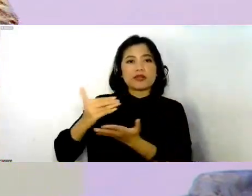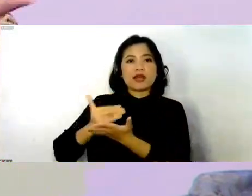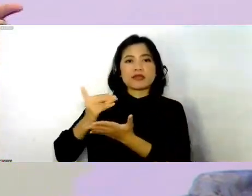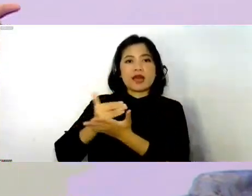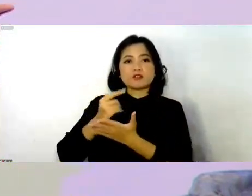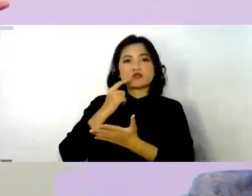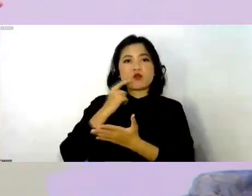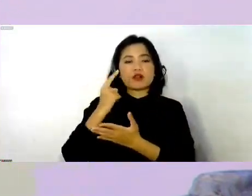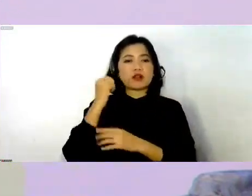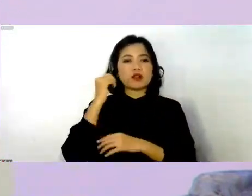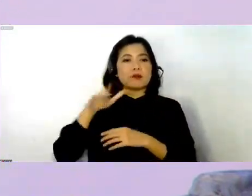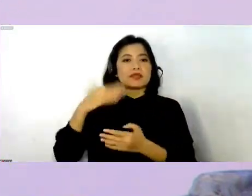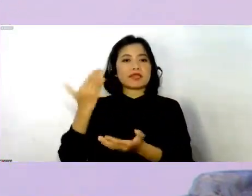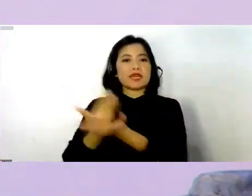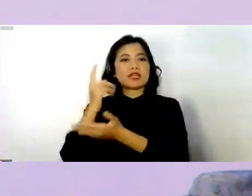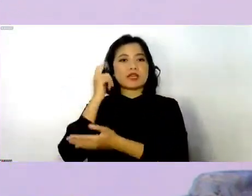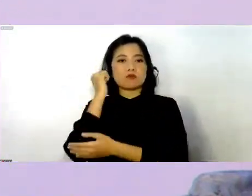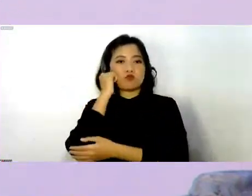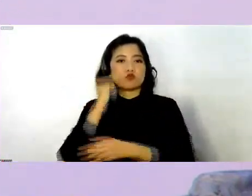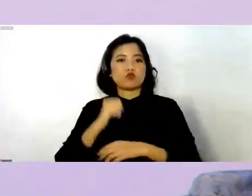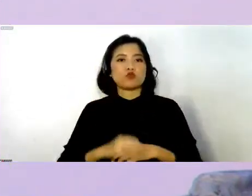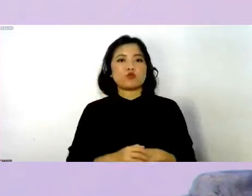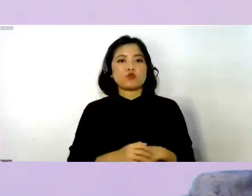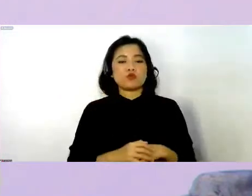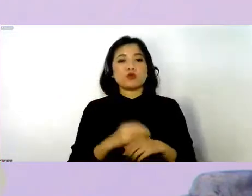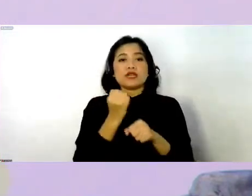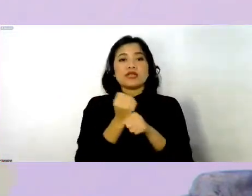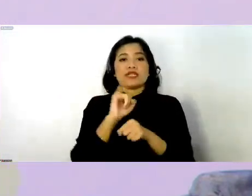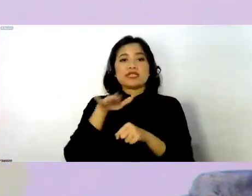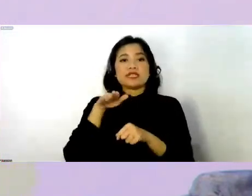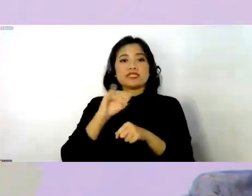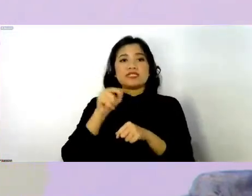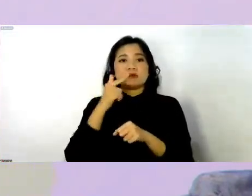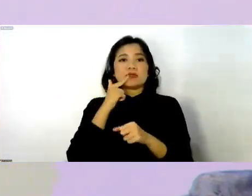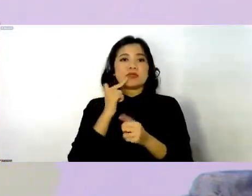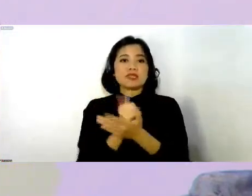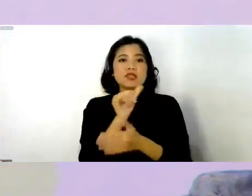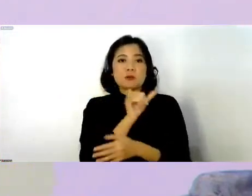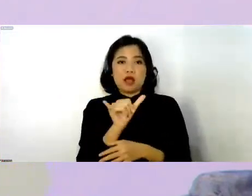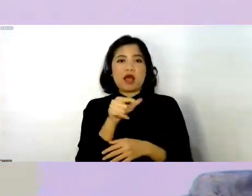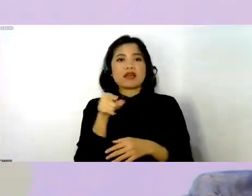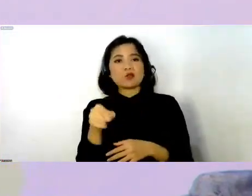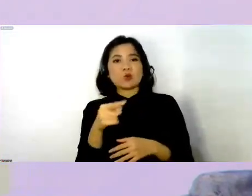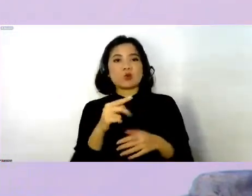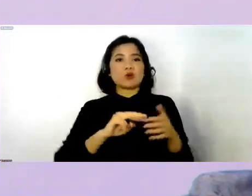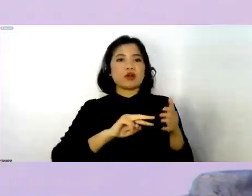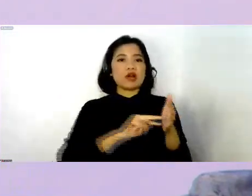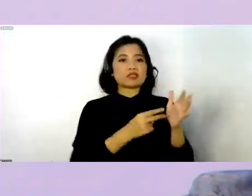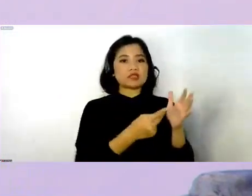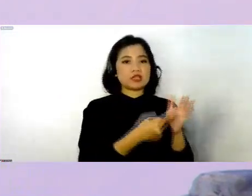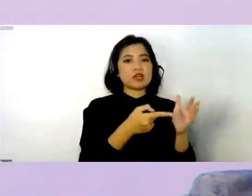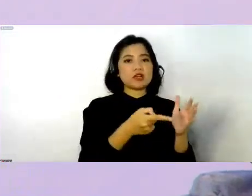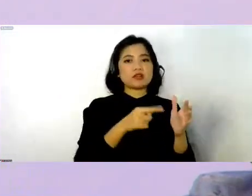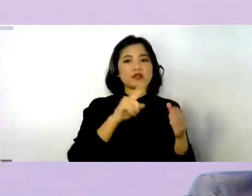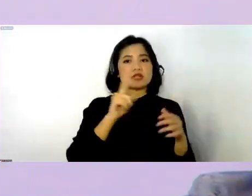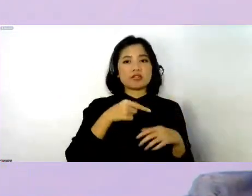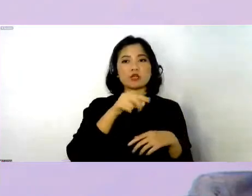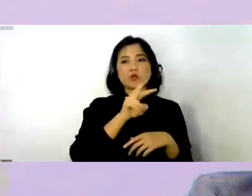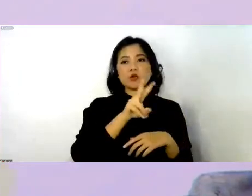them from theoretical perspective, and it really helps. But of course, my job is not just to defend